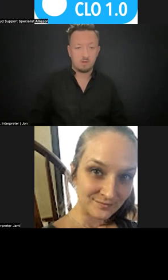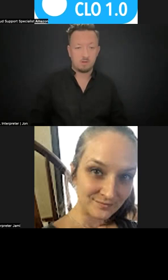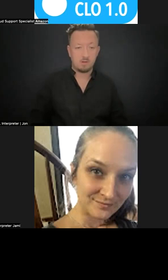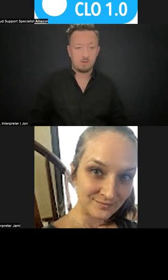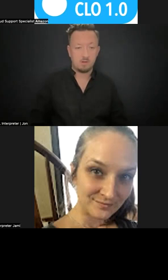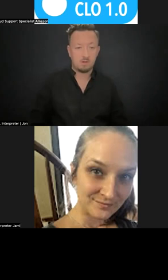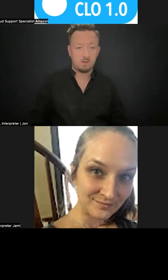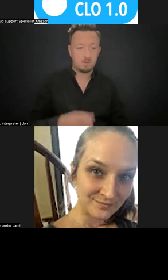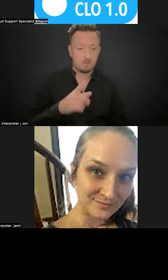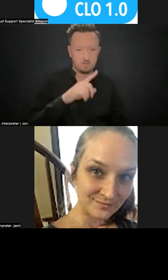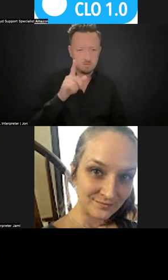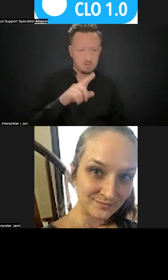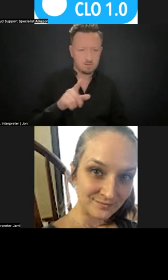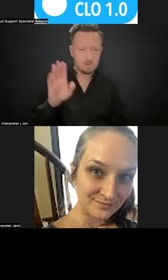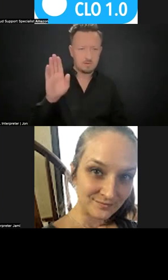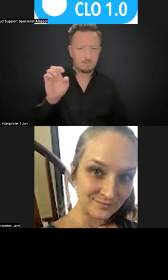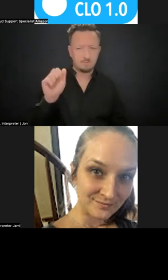the Beanstalk.